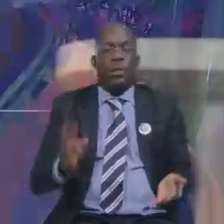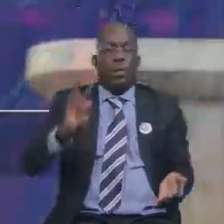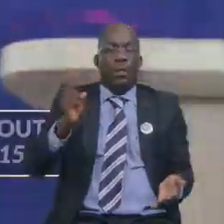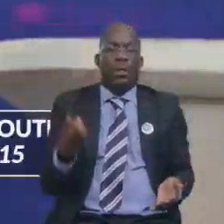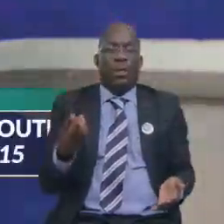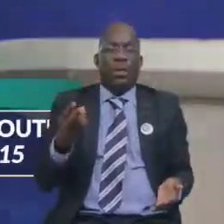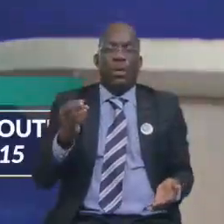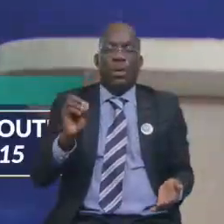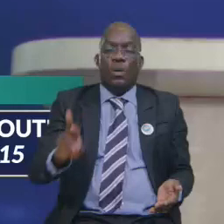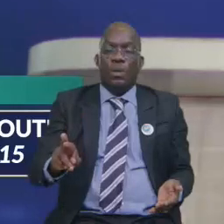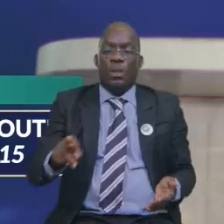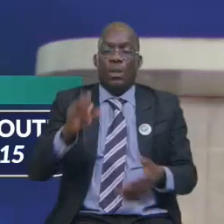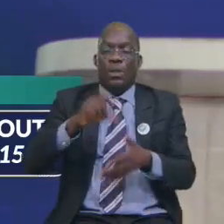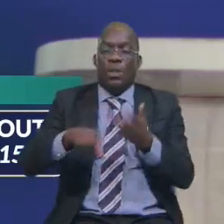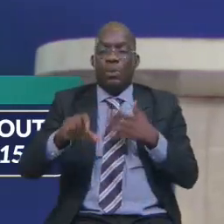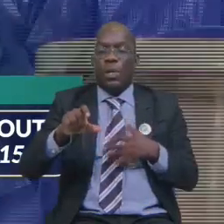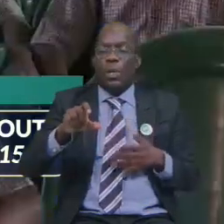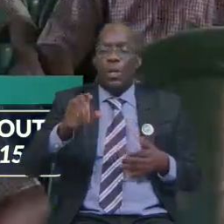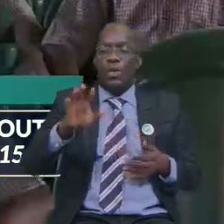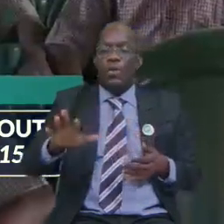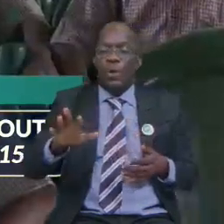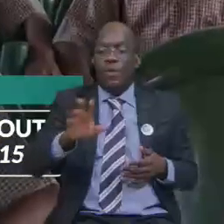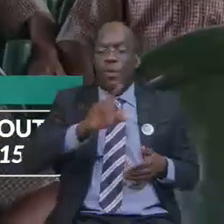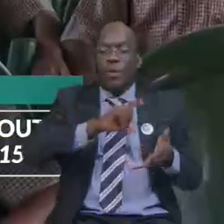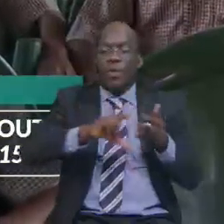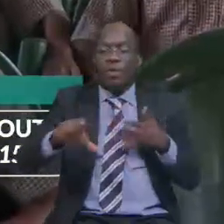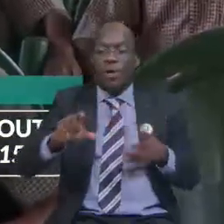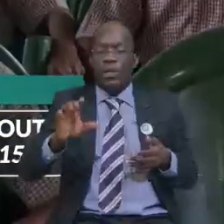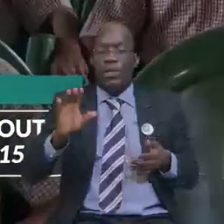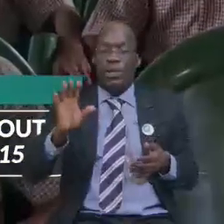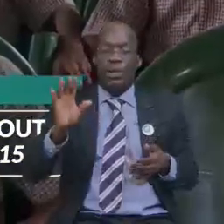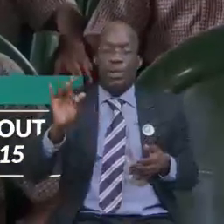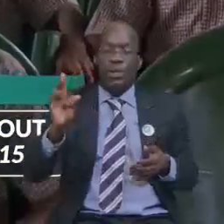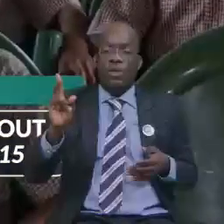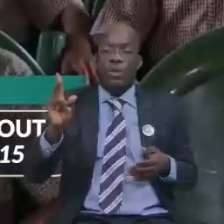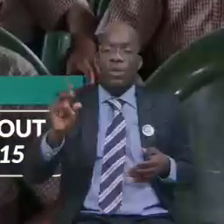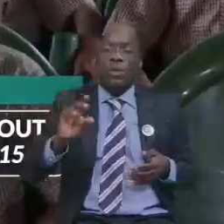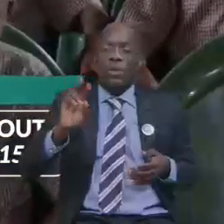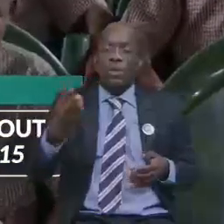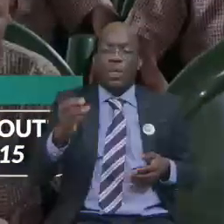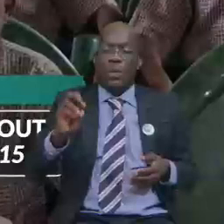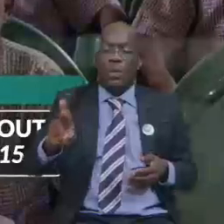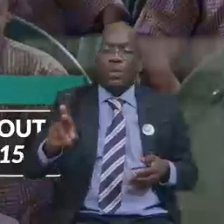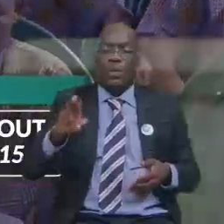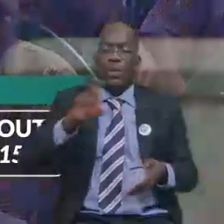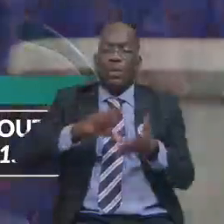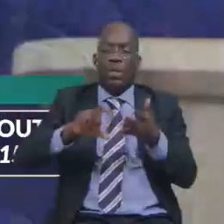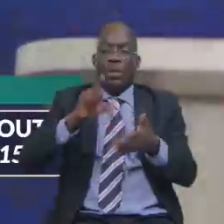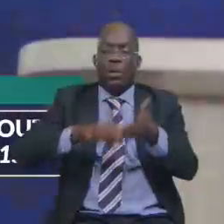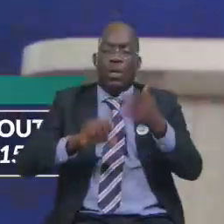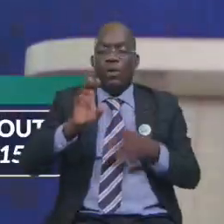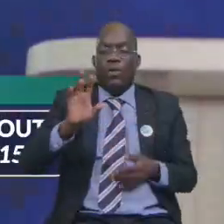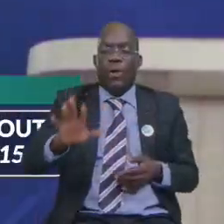5, verse 17. 2 Corinthians chapter 5, verse 17. Therefore, if